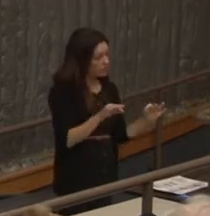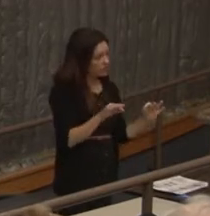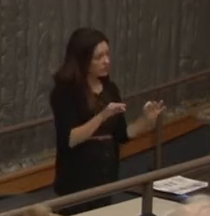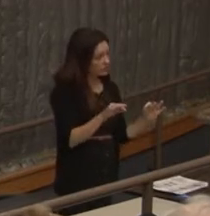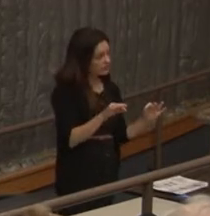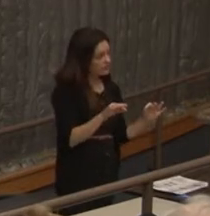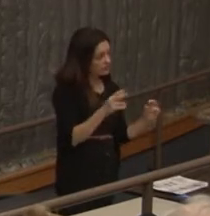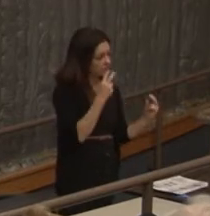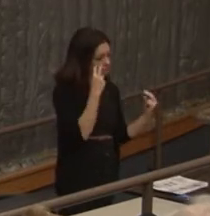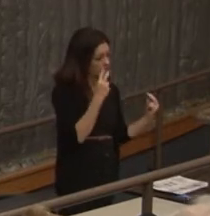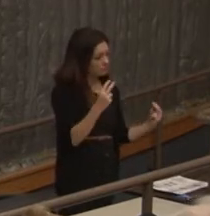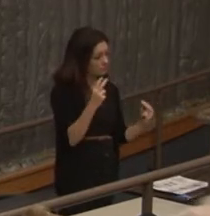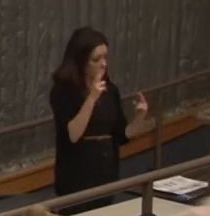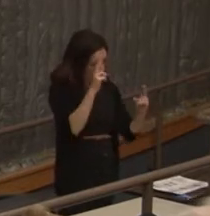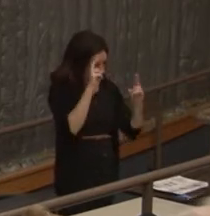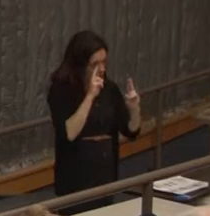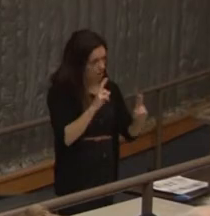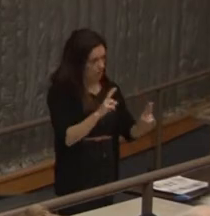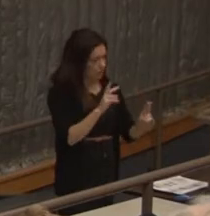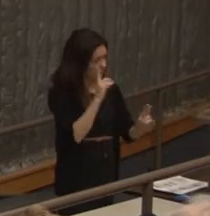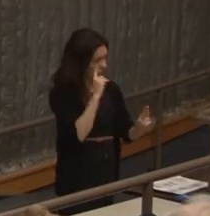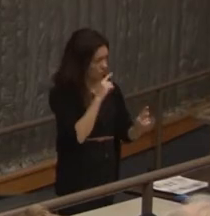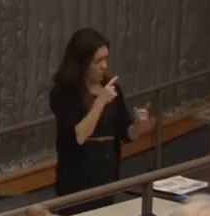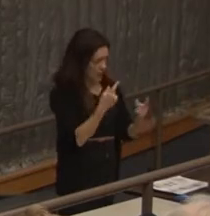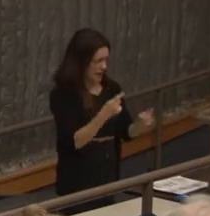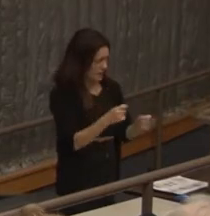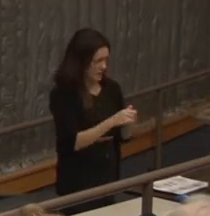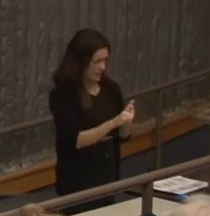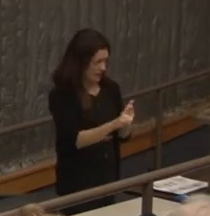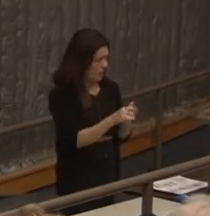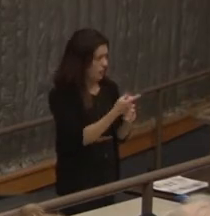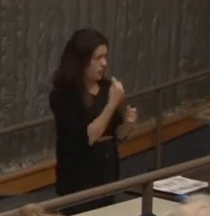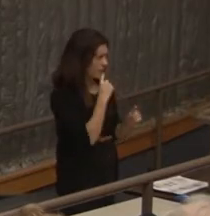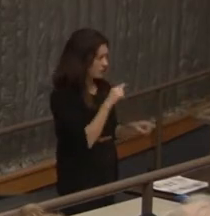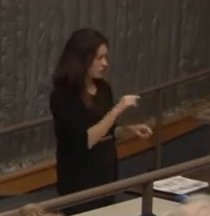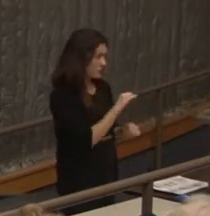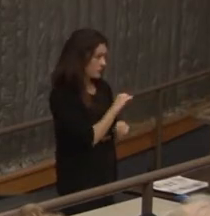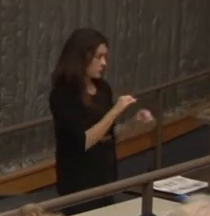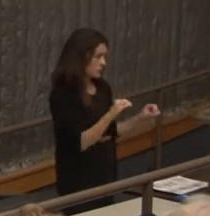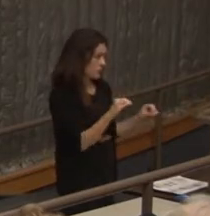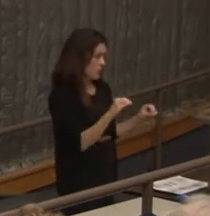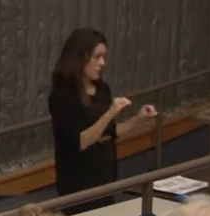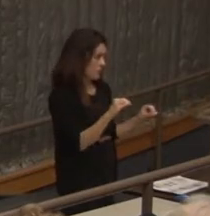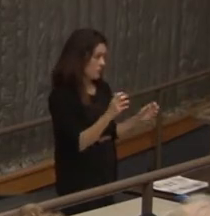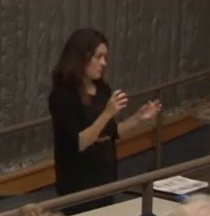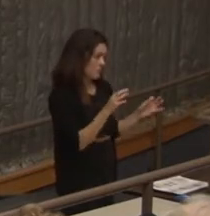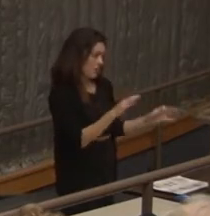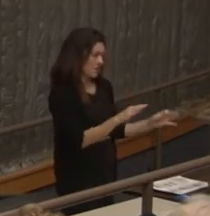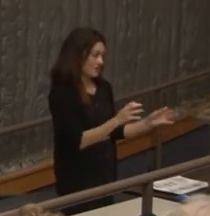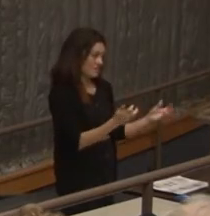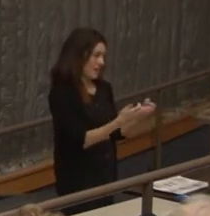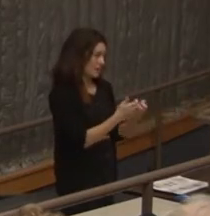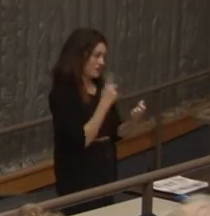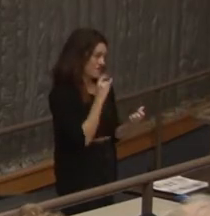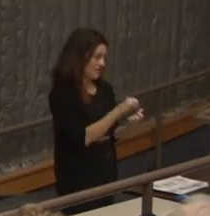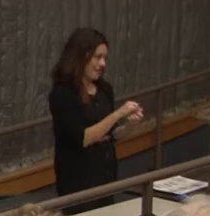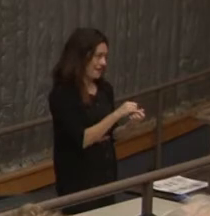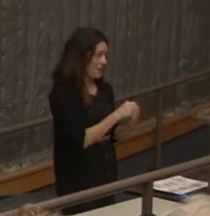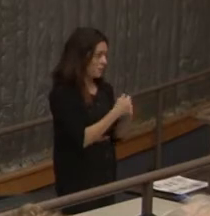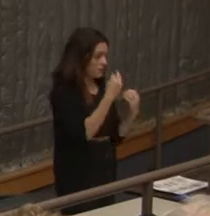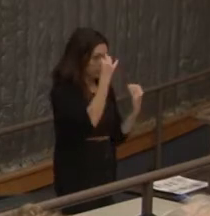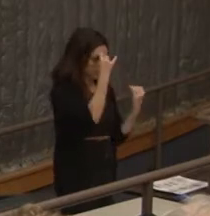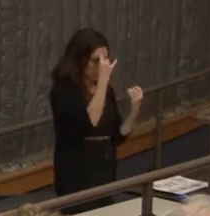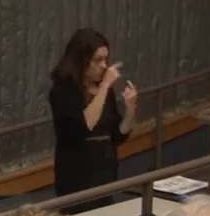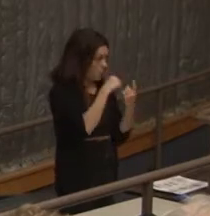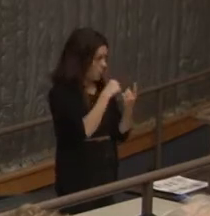for what happened here? And one answer is, there is no adequate memorial for what happened here. How do you think about what happened